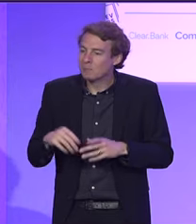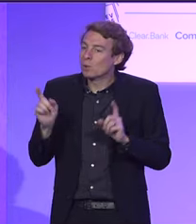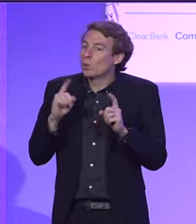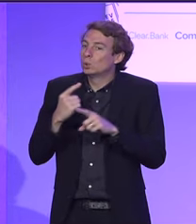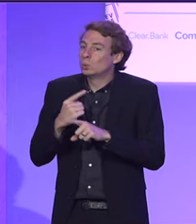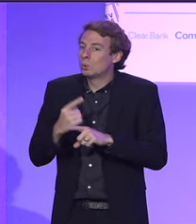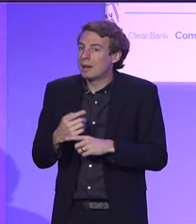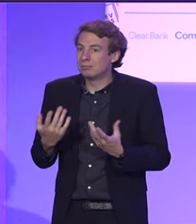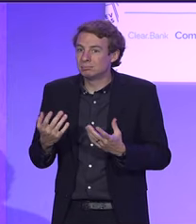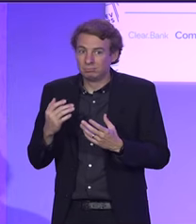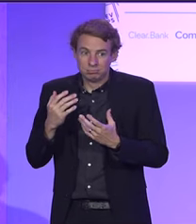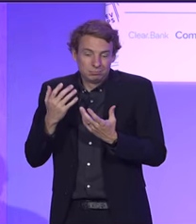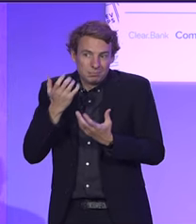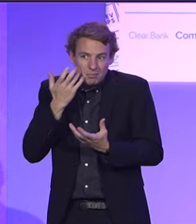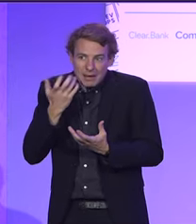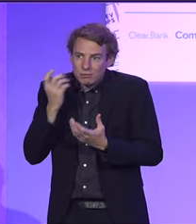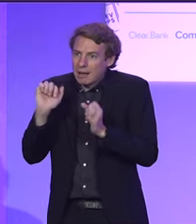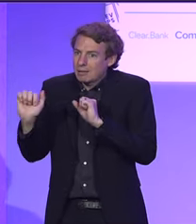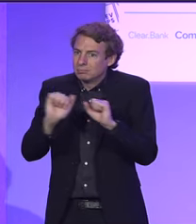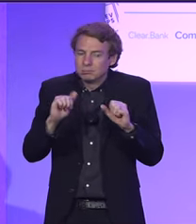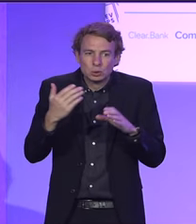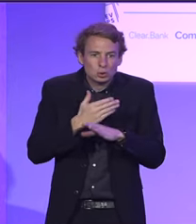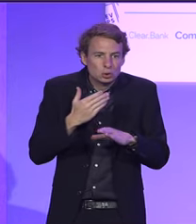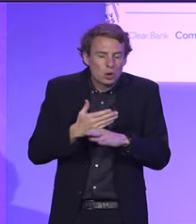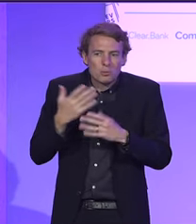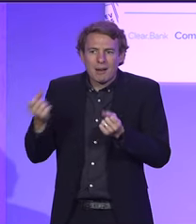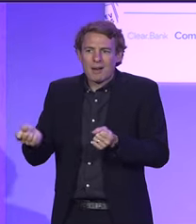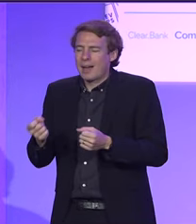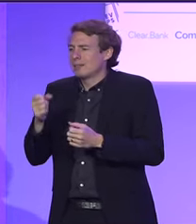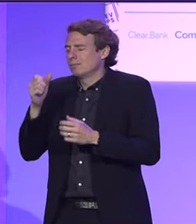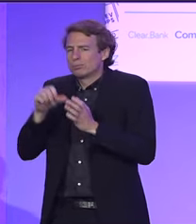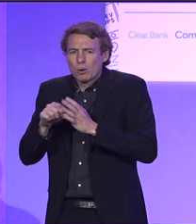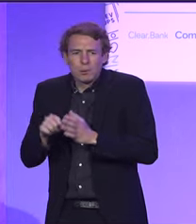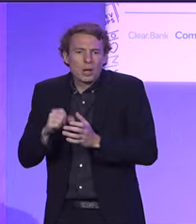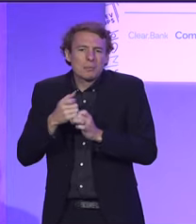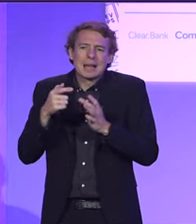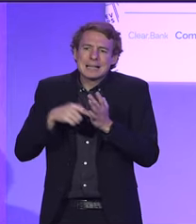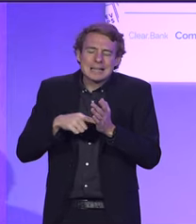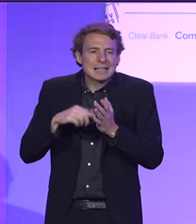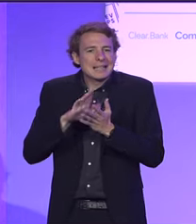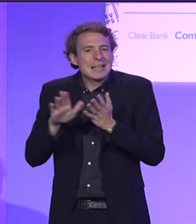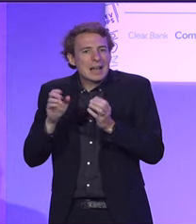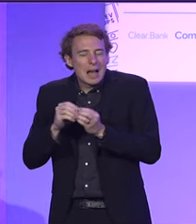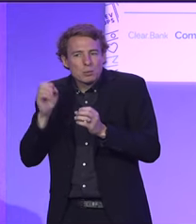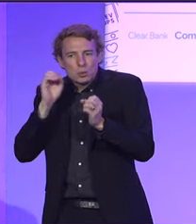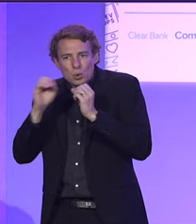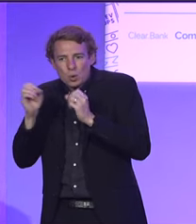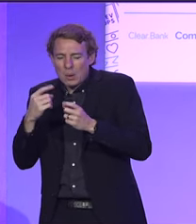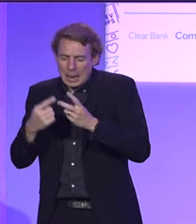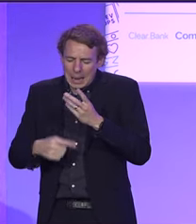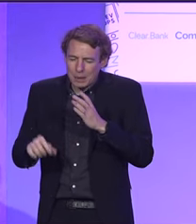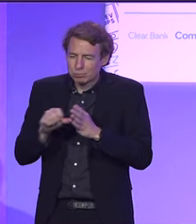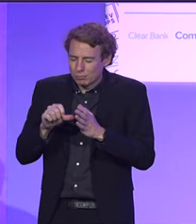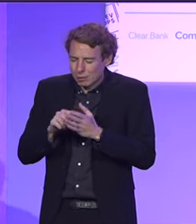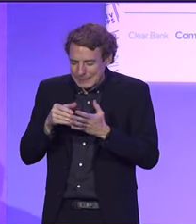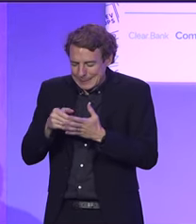every single day. You go onto Stack Overflow, Google, some guy's blog, GitHub, and eventually you solve the problem and you think, if only I